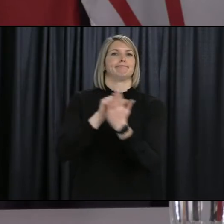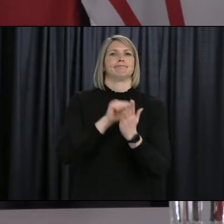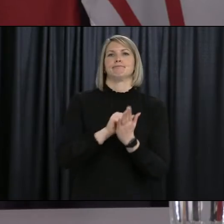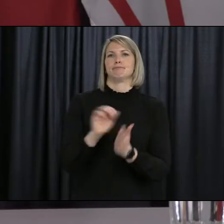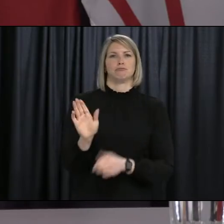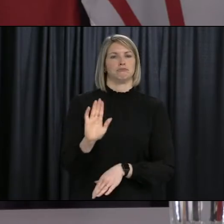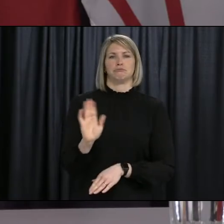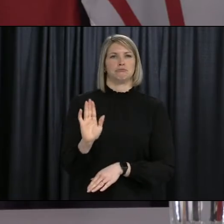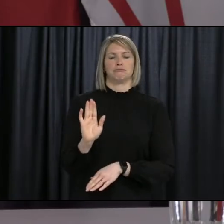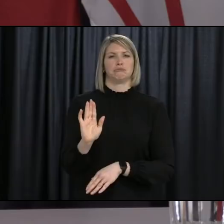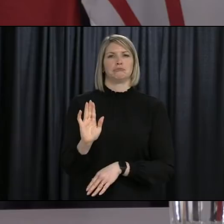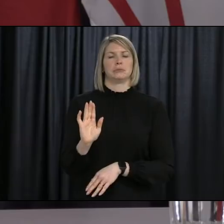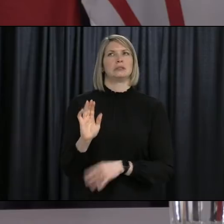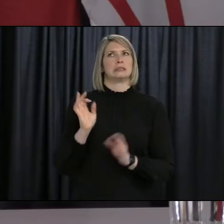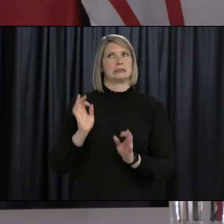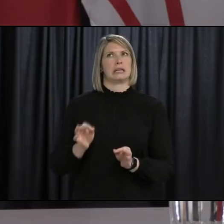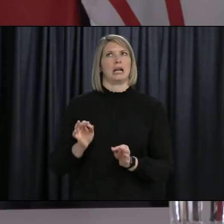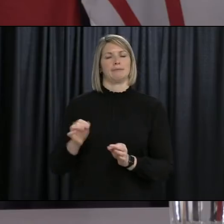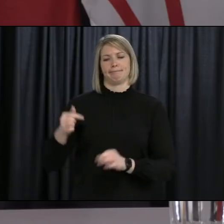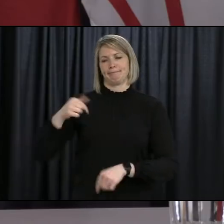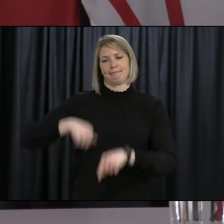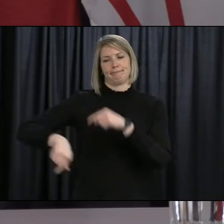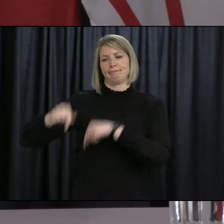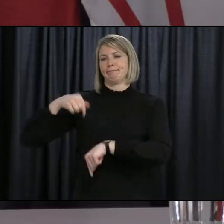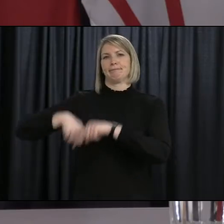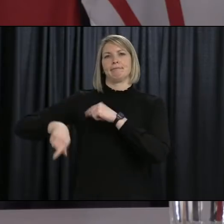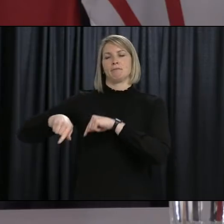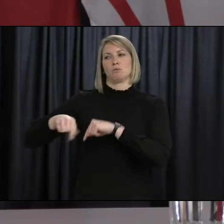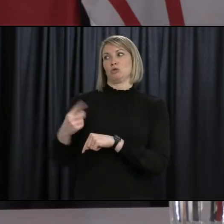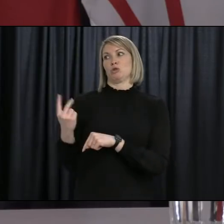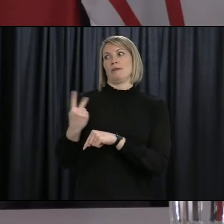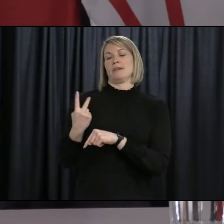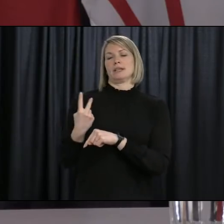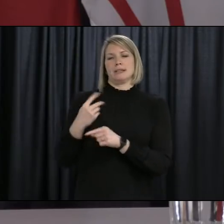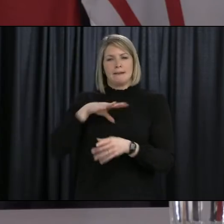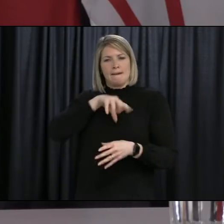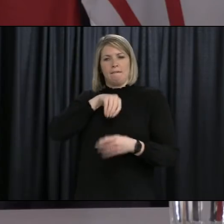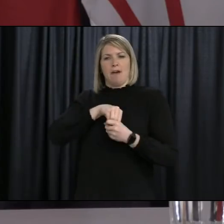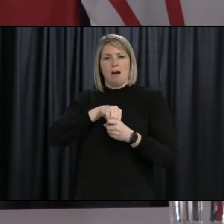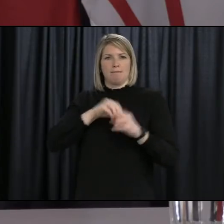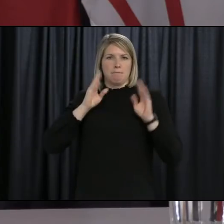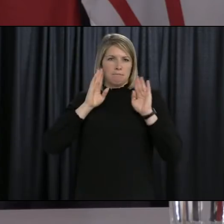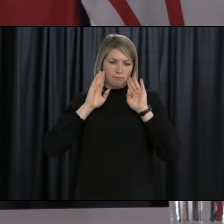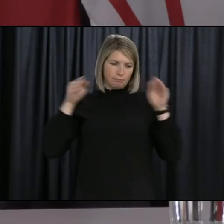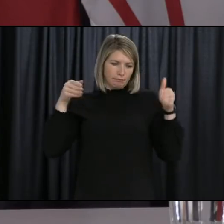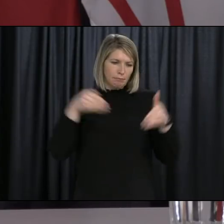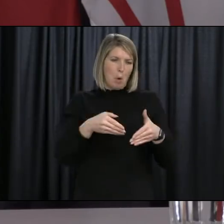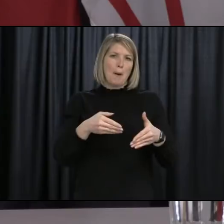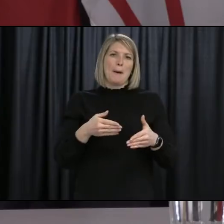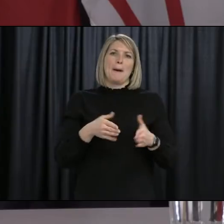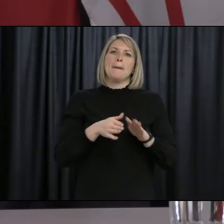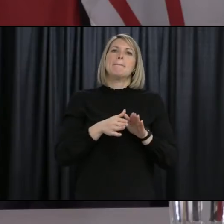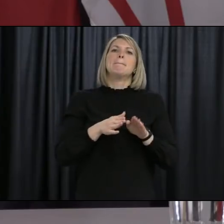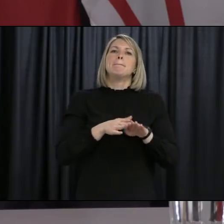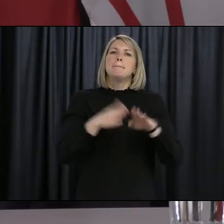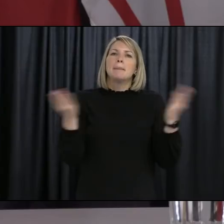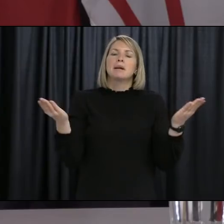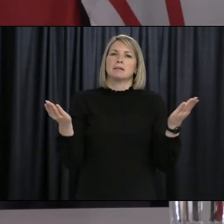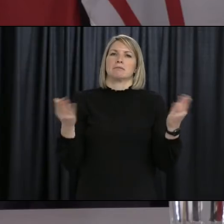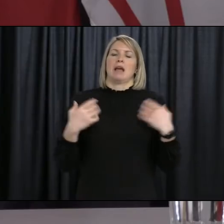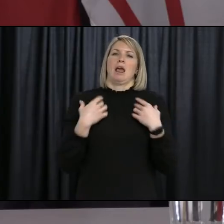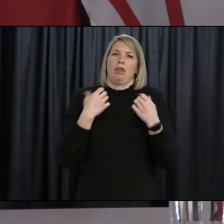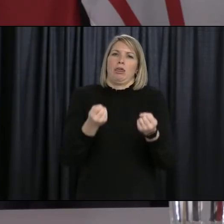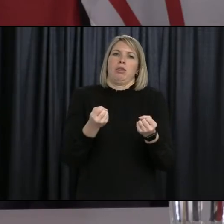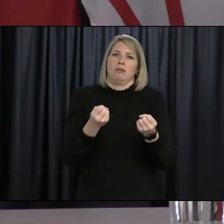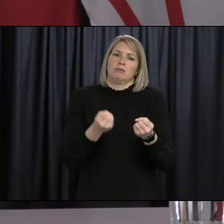gone back to work on COVID-19 it reveals the seriousness and the significance of